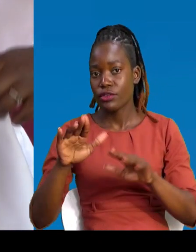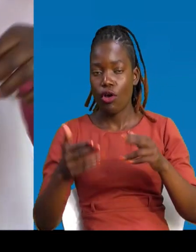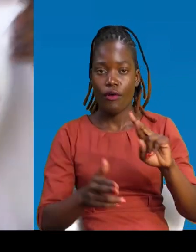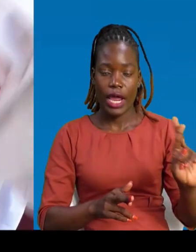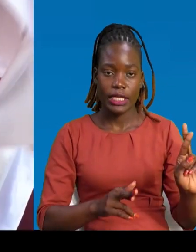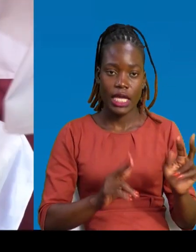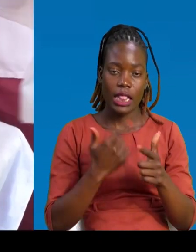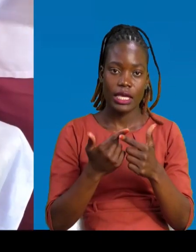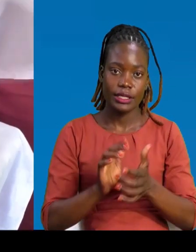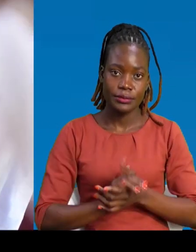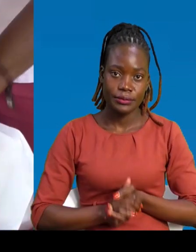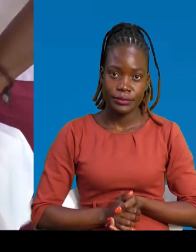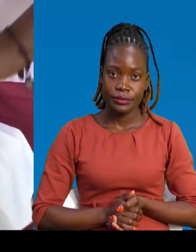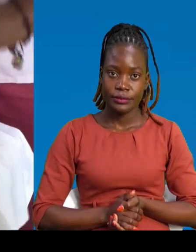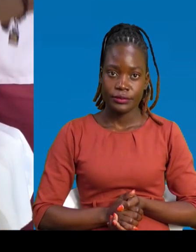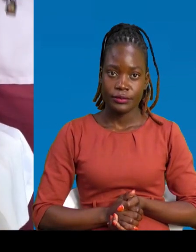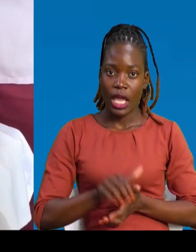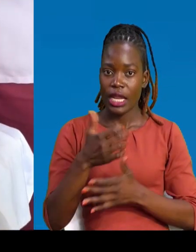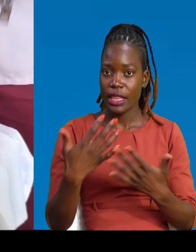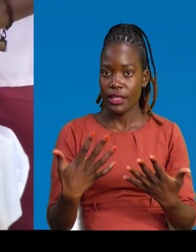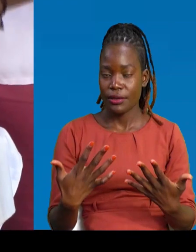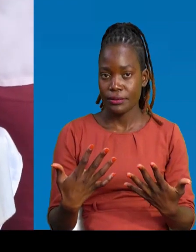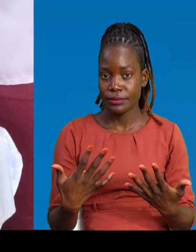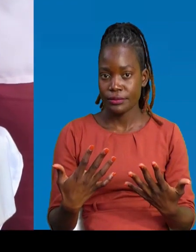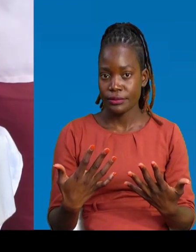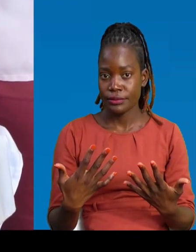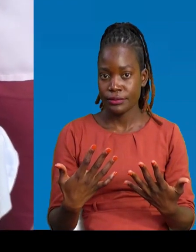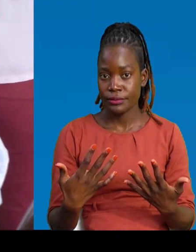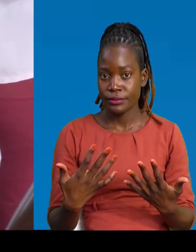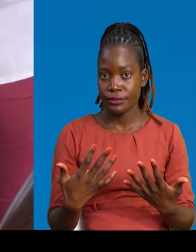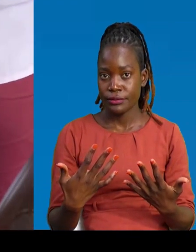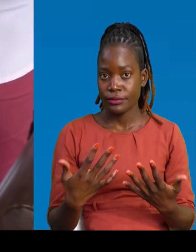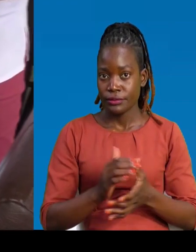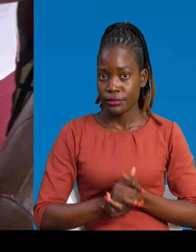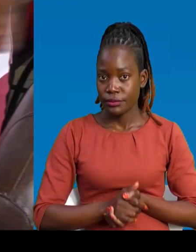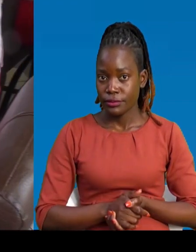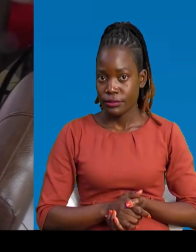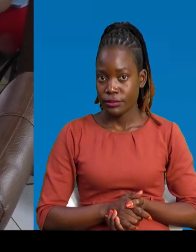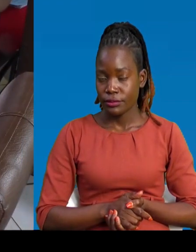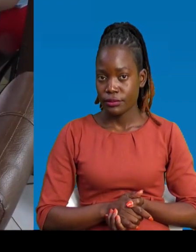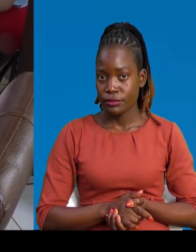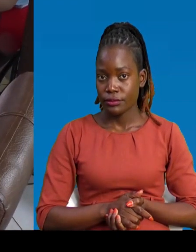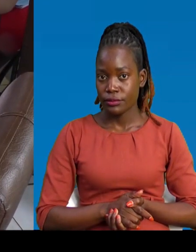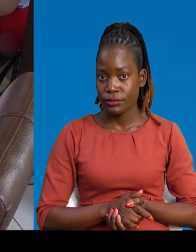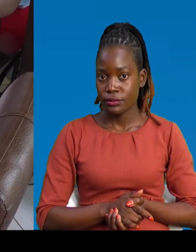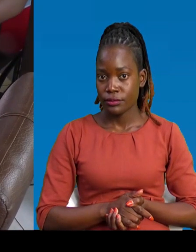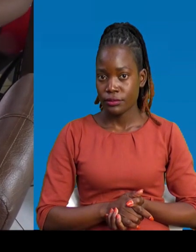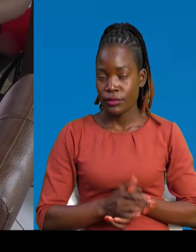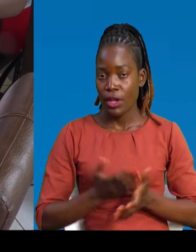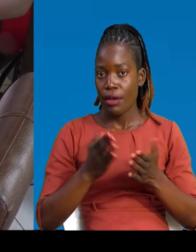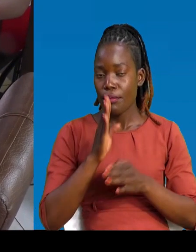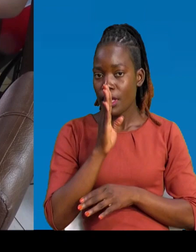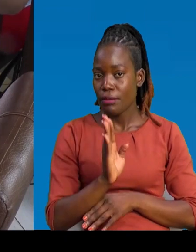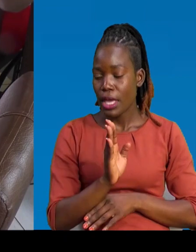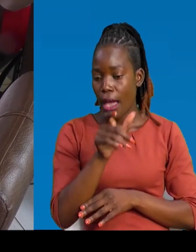Alafu, another thing, kama umesaviwa wine, kuna nyaji, labda mtu ajui kushika